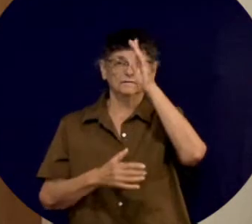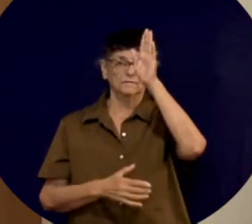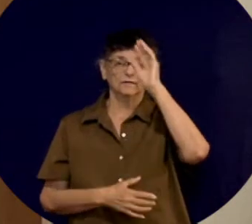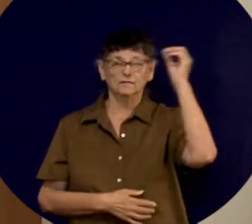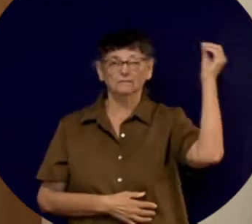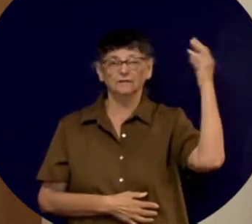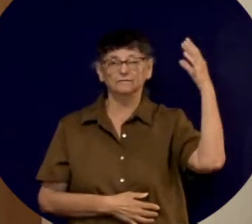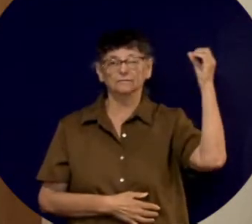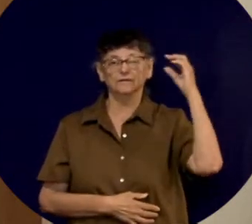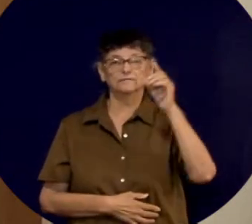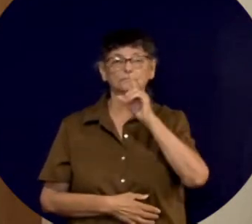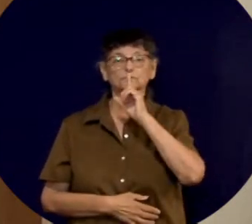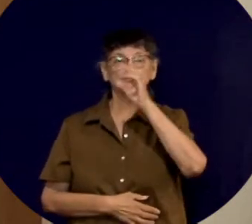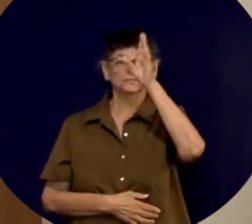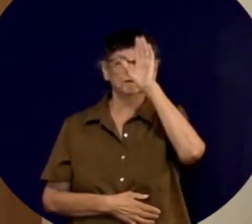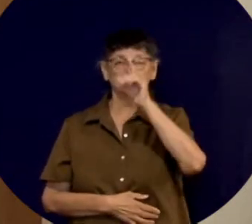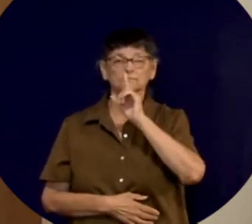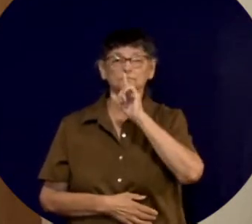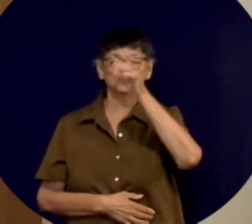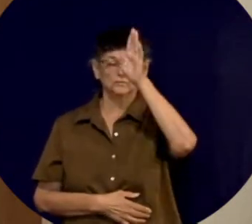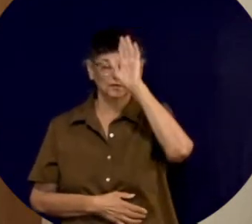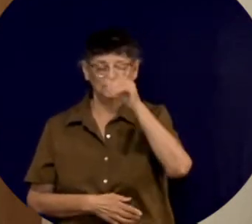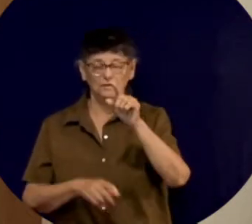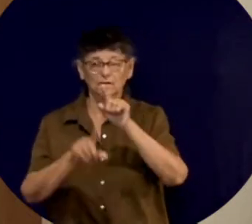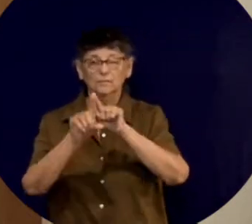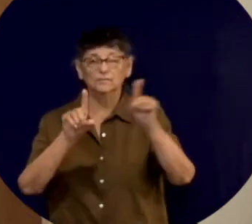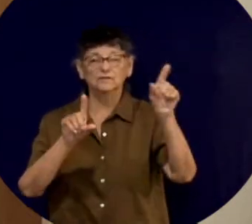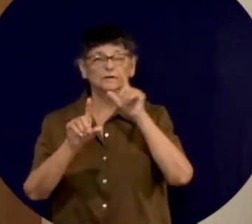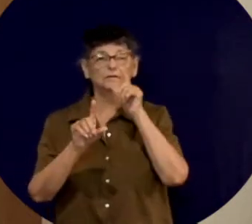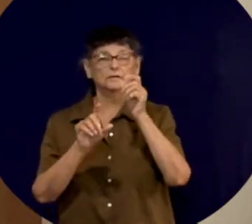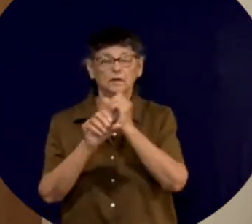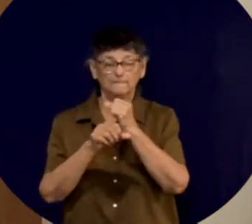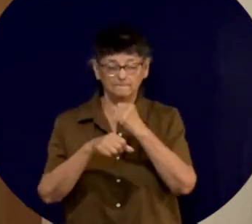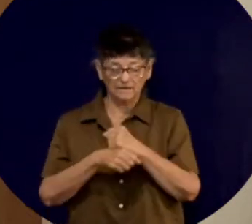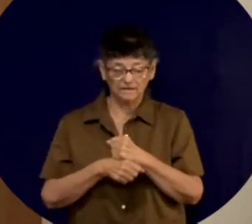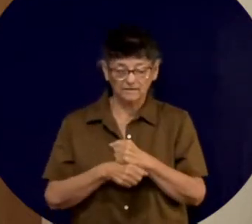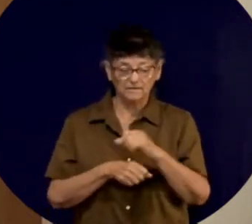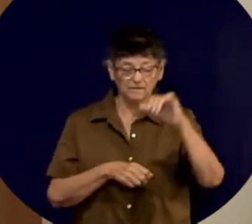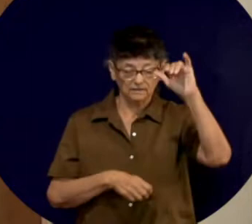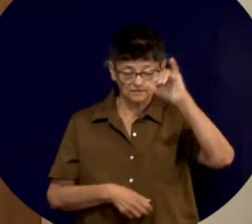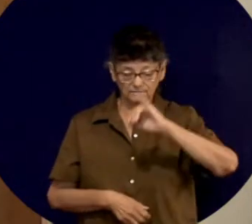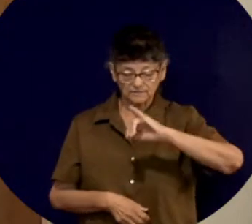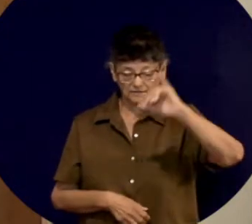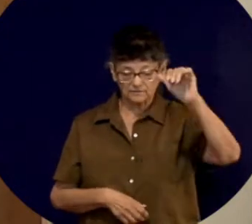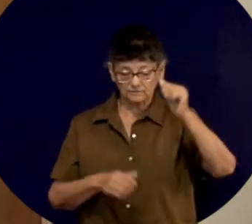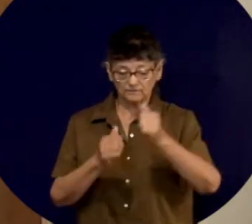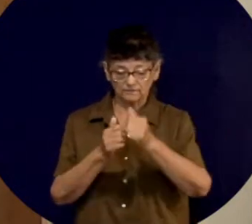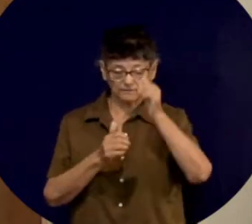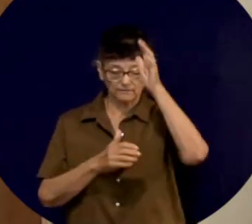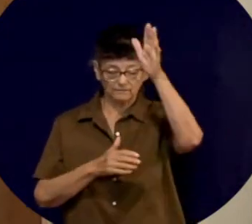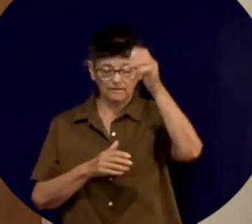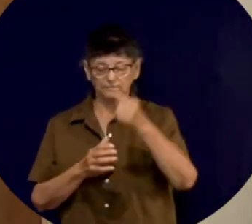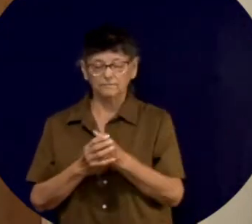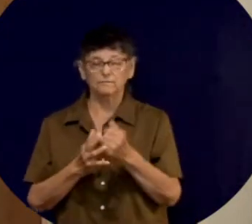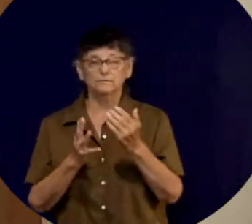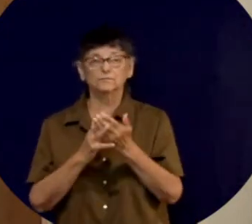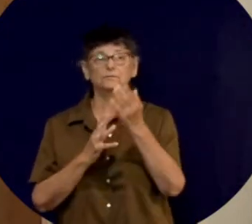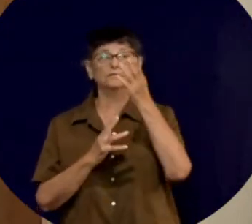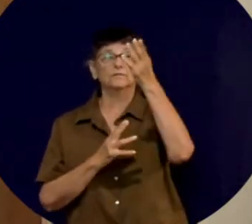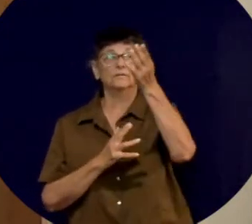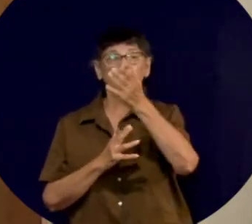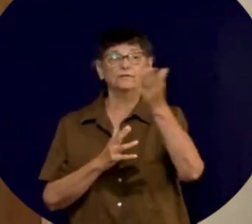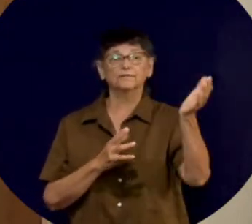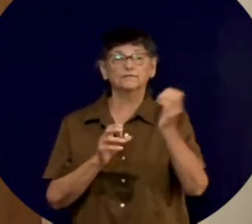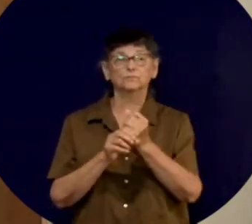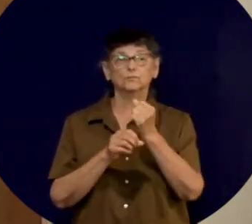from God, light from light, true God from true God, begotten, not made, consubstantial with the Father. Through him